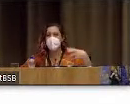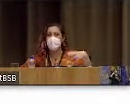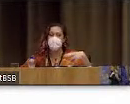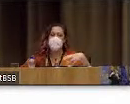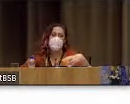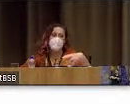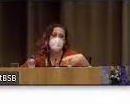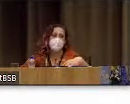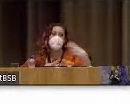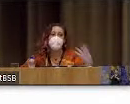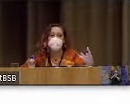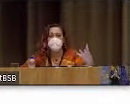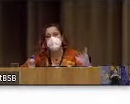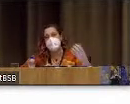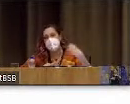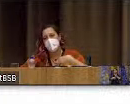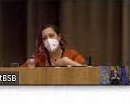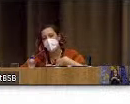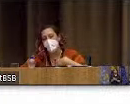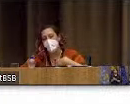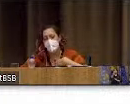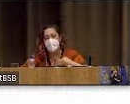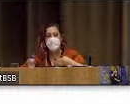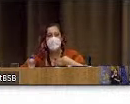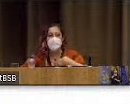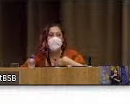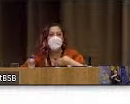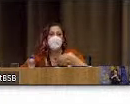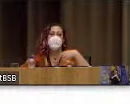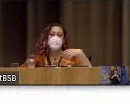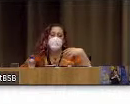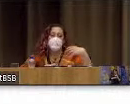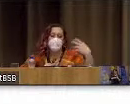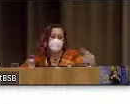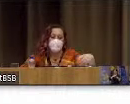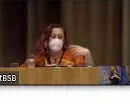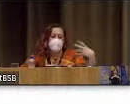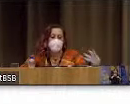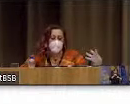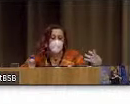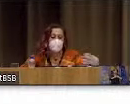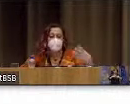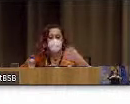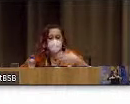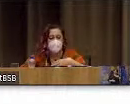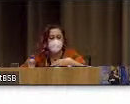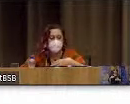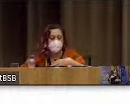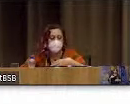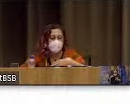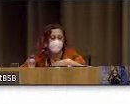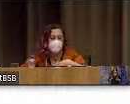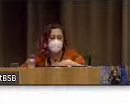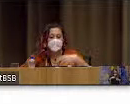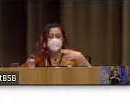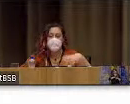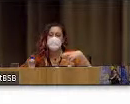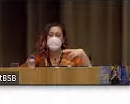that, not just the characteristics the unique characteristics that each pregnant woman has, but all